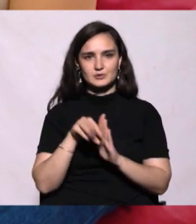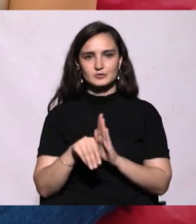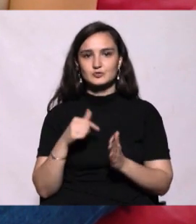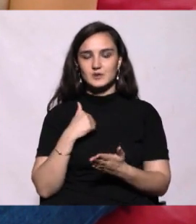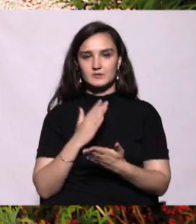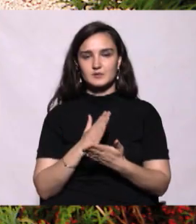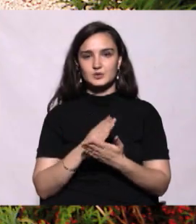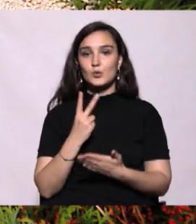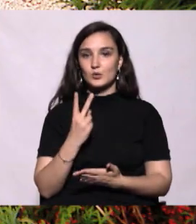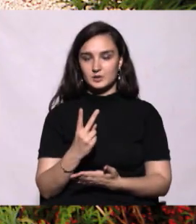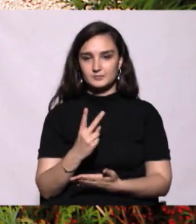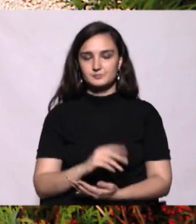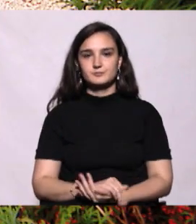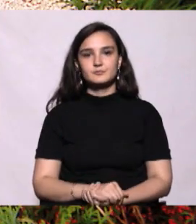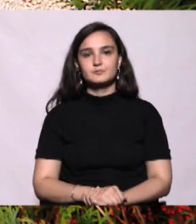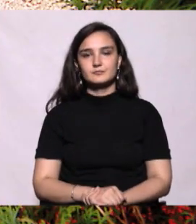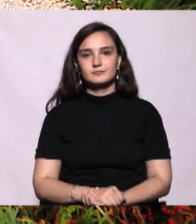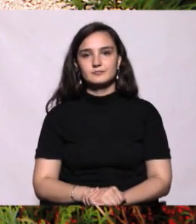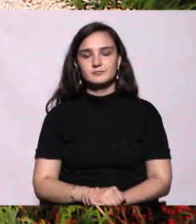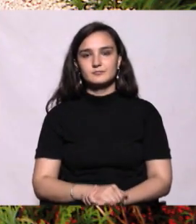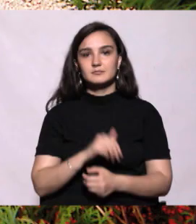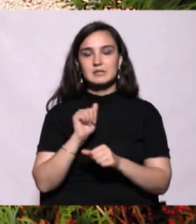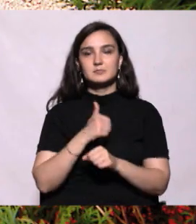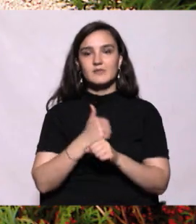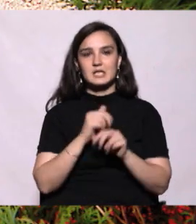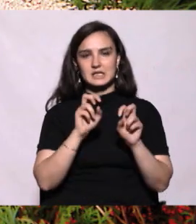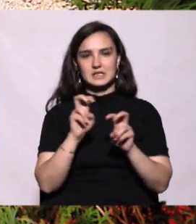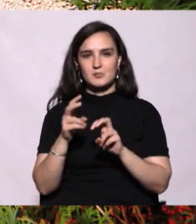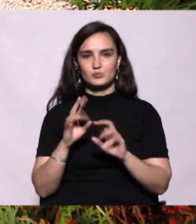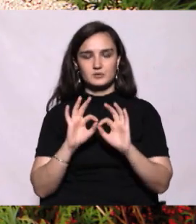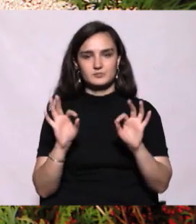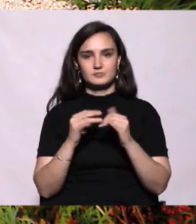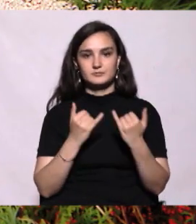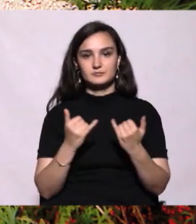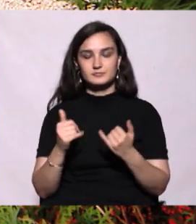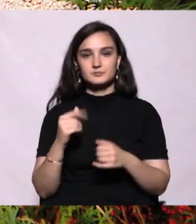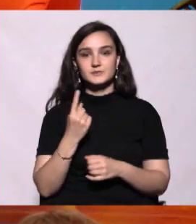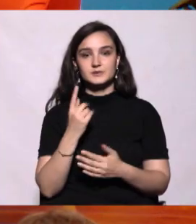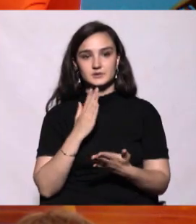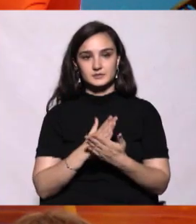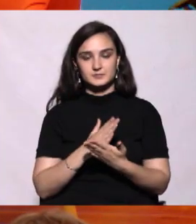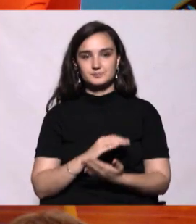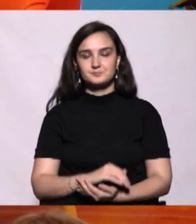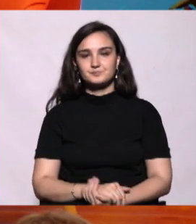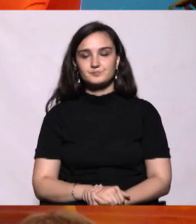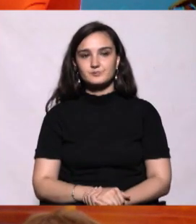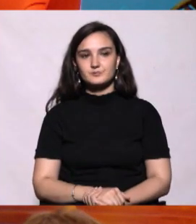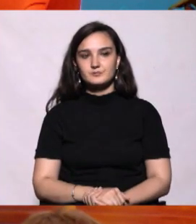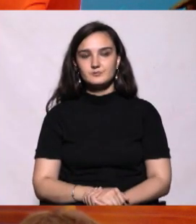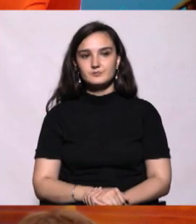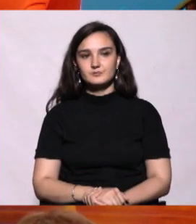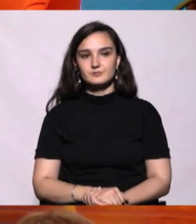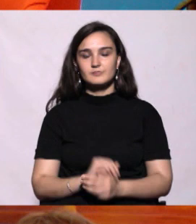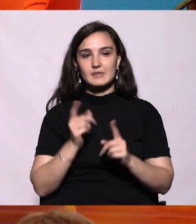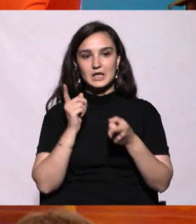We have two main themes to talk about today. And the first one is